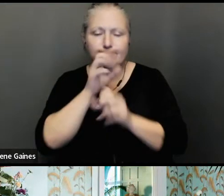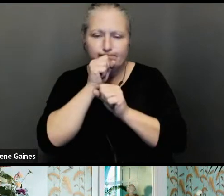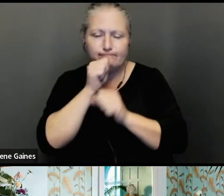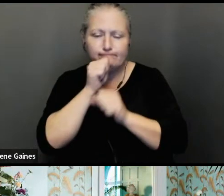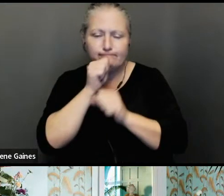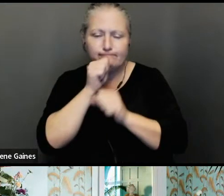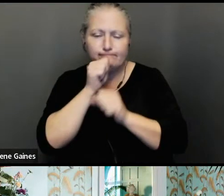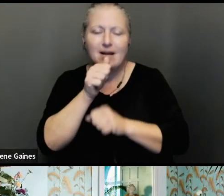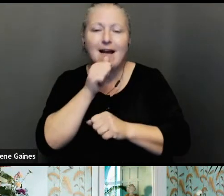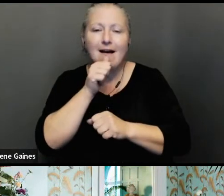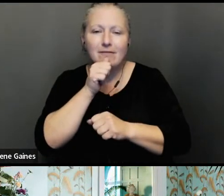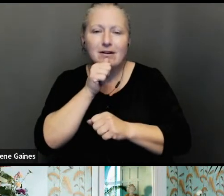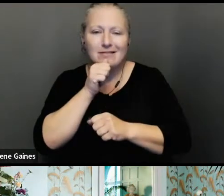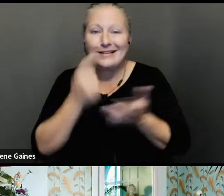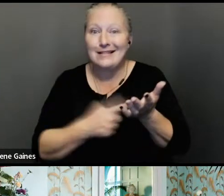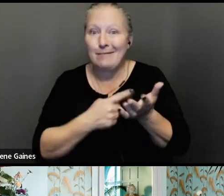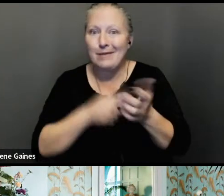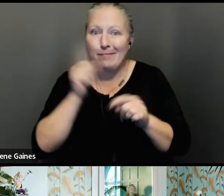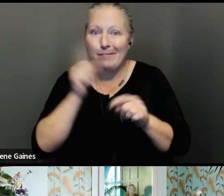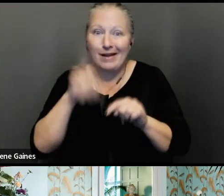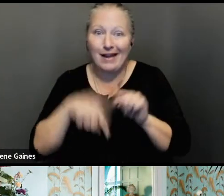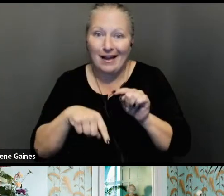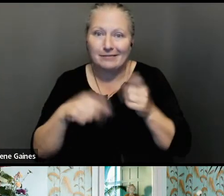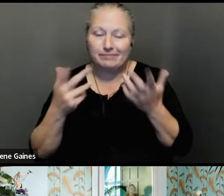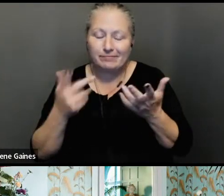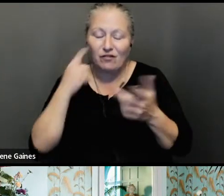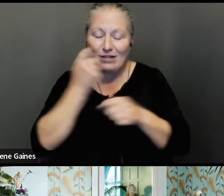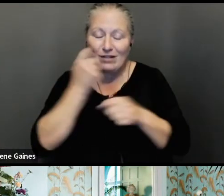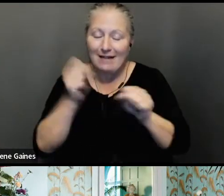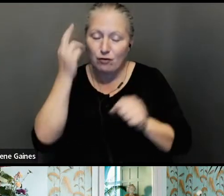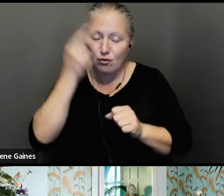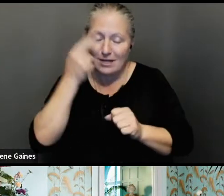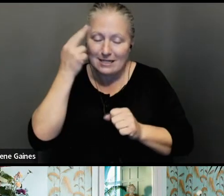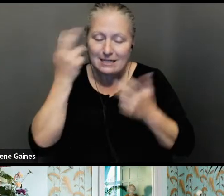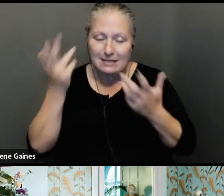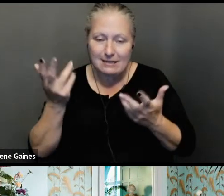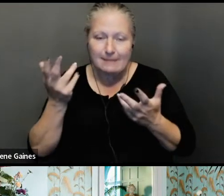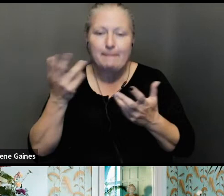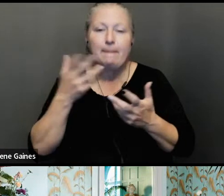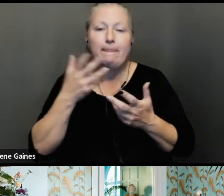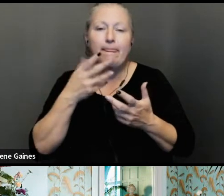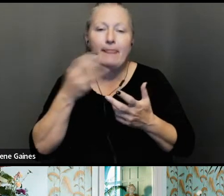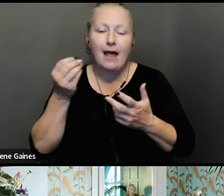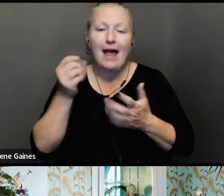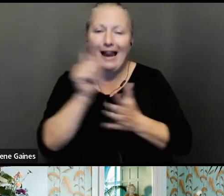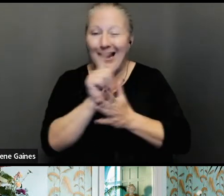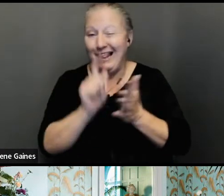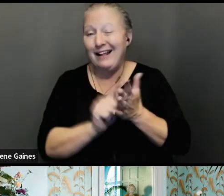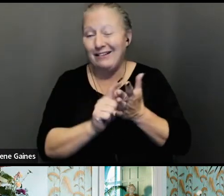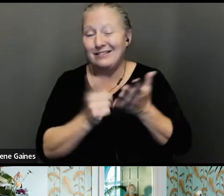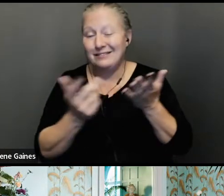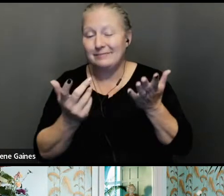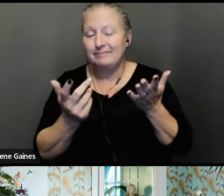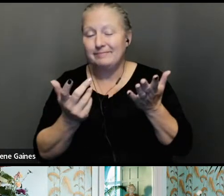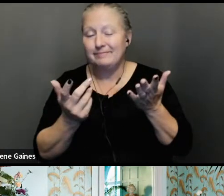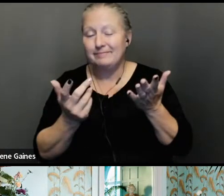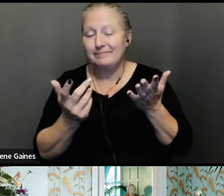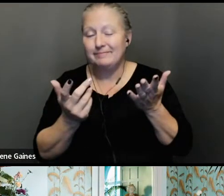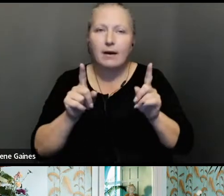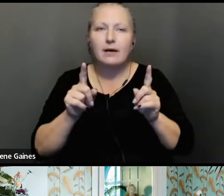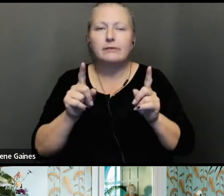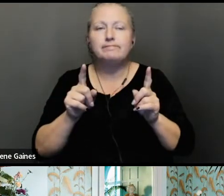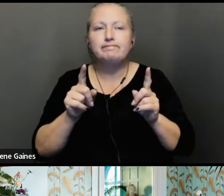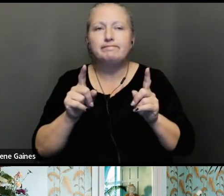which there are times we cannot for safety reasons and legalities. But